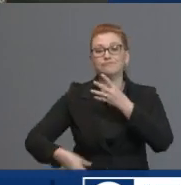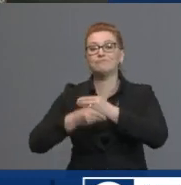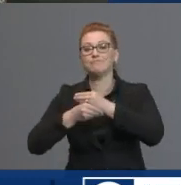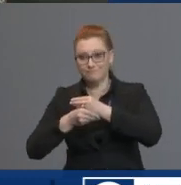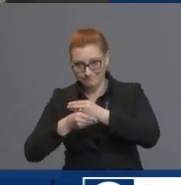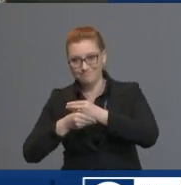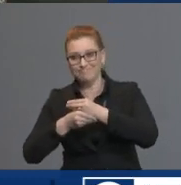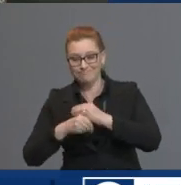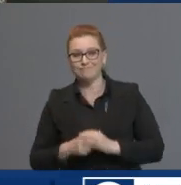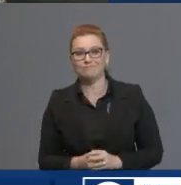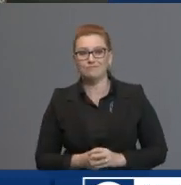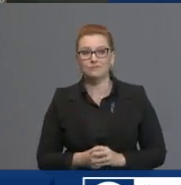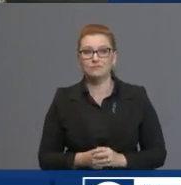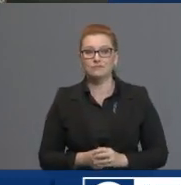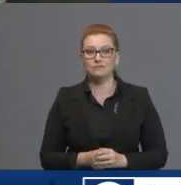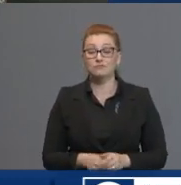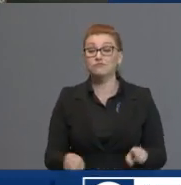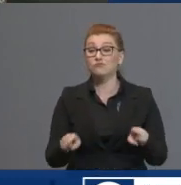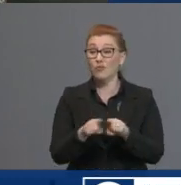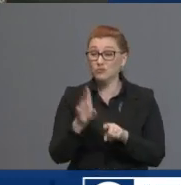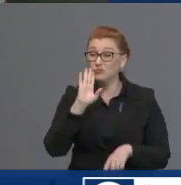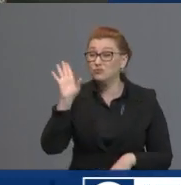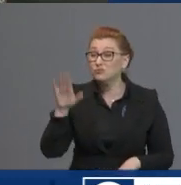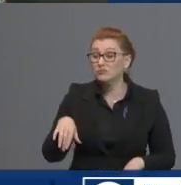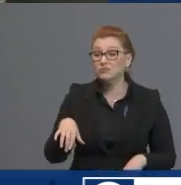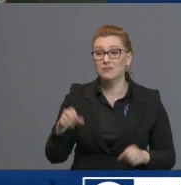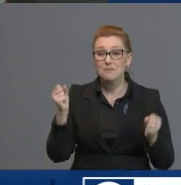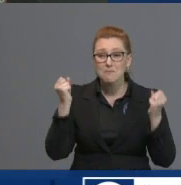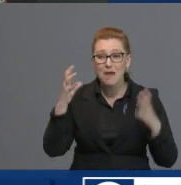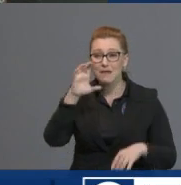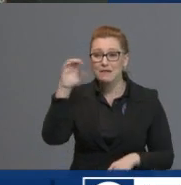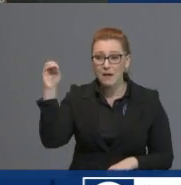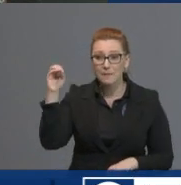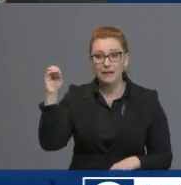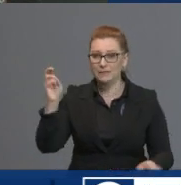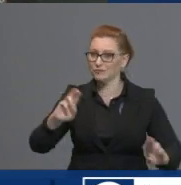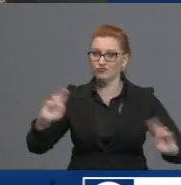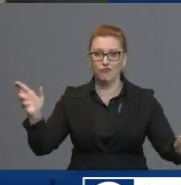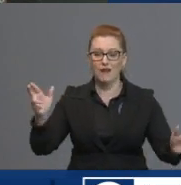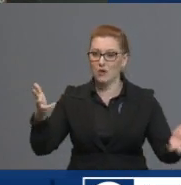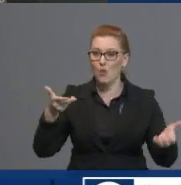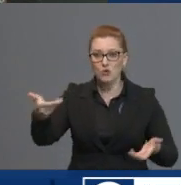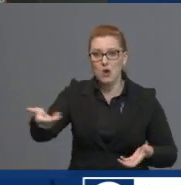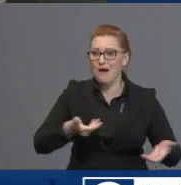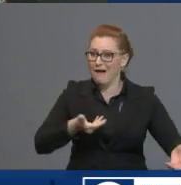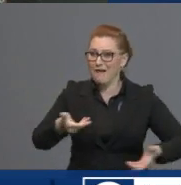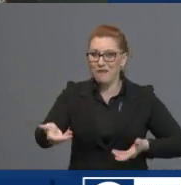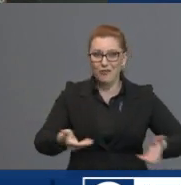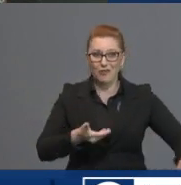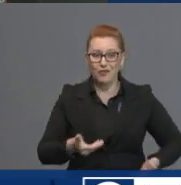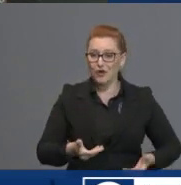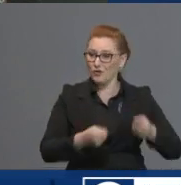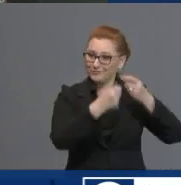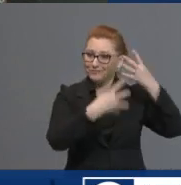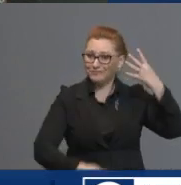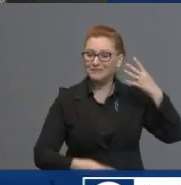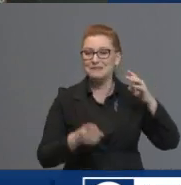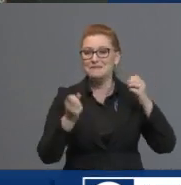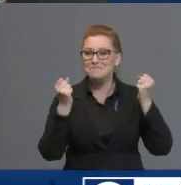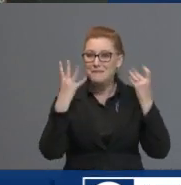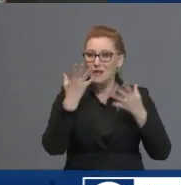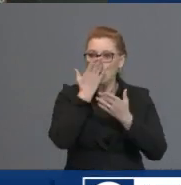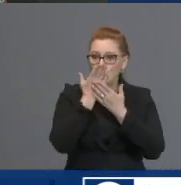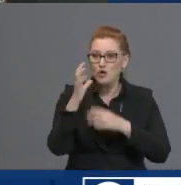I also want you to know that we have many employers who are hiring today. You can see the good companies on